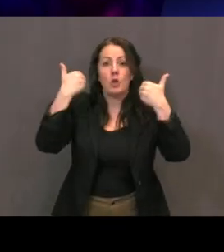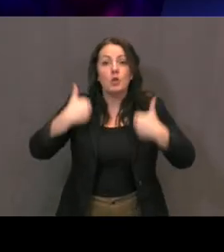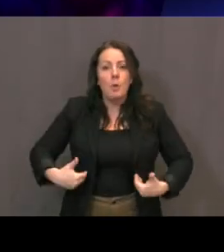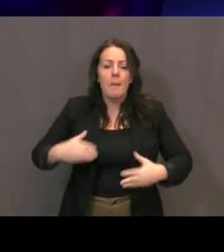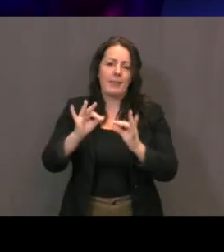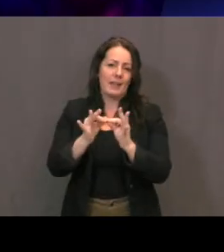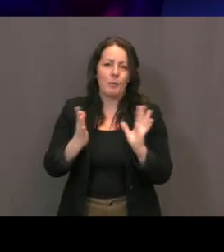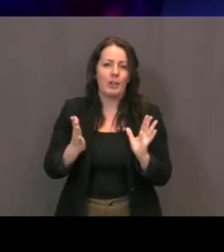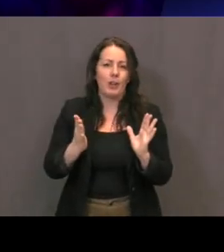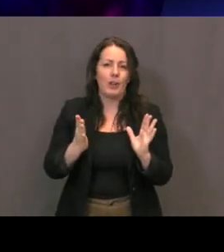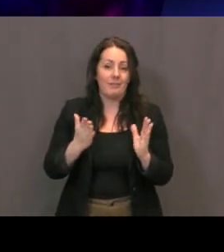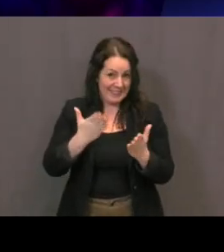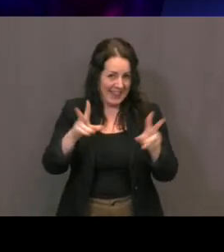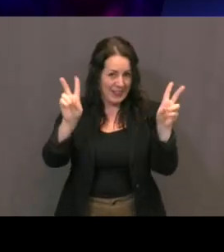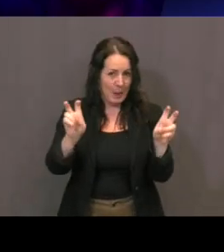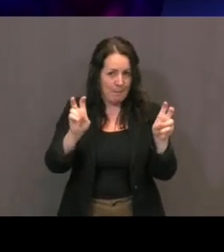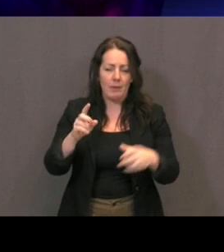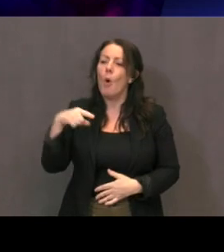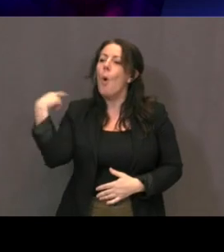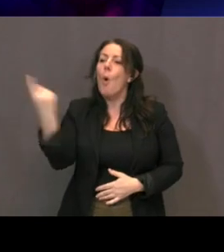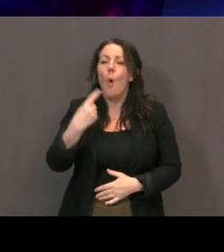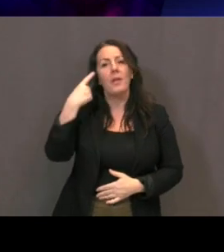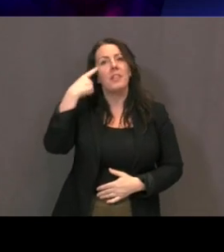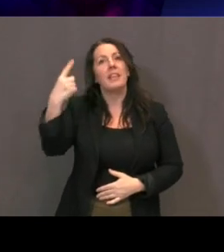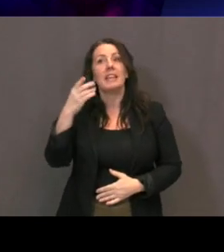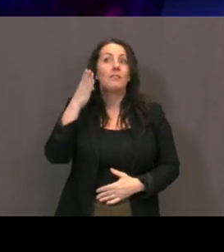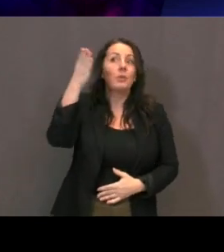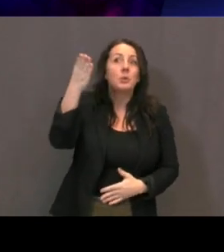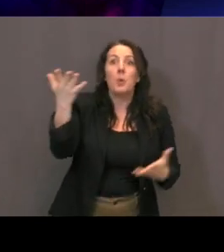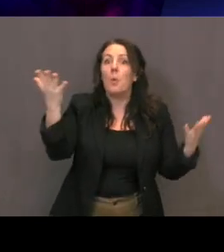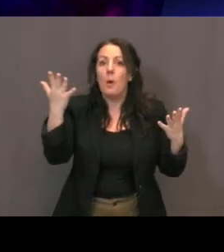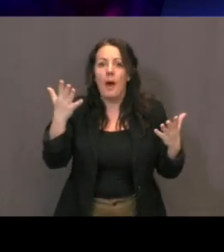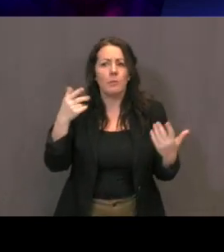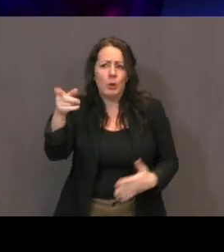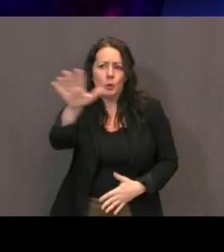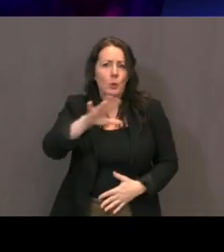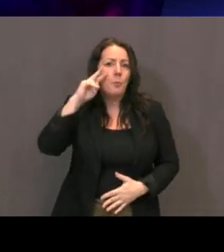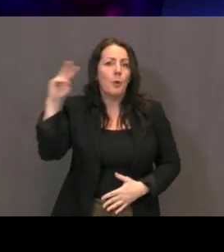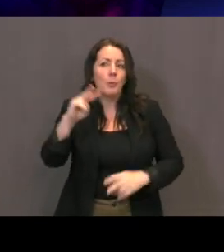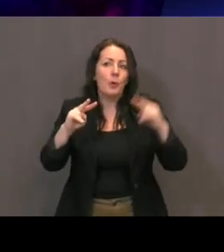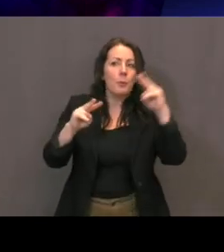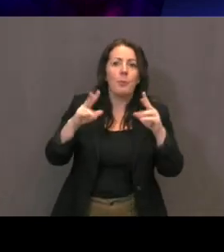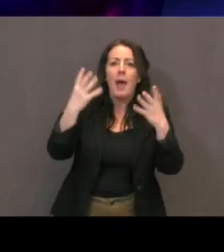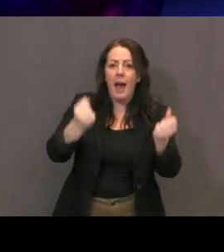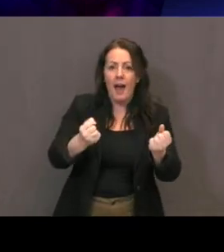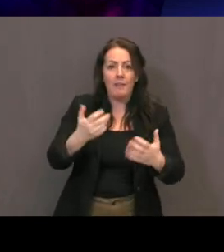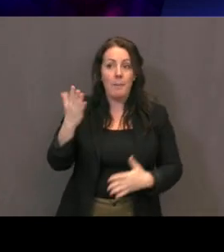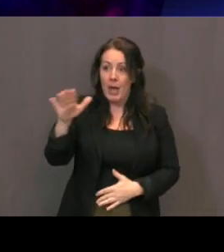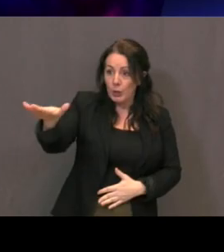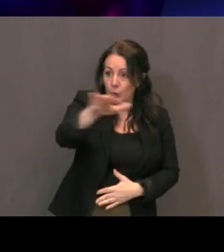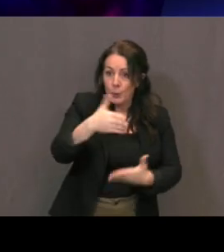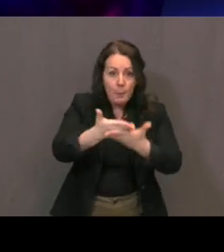that. Now, what about you? What's your role? Well, we usually hate it when people take out their phones